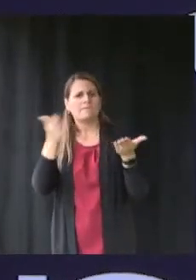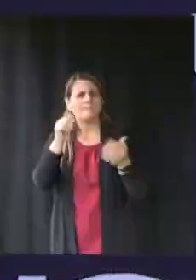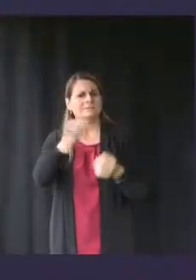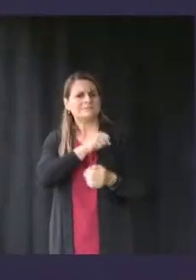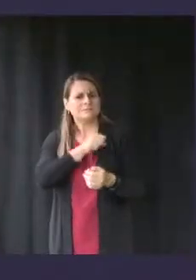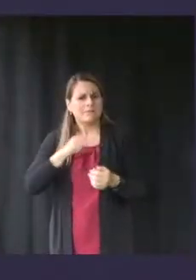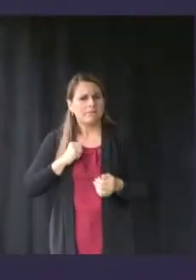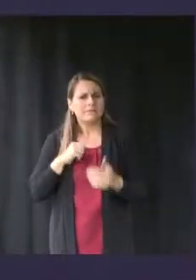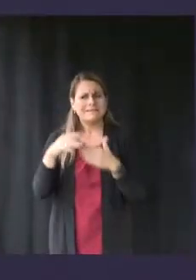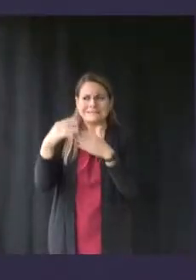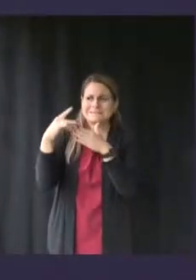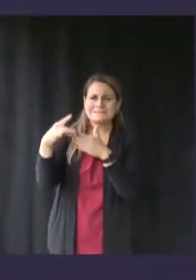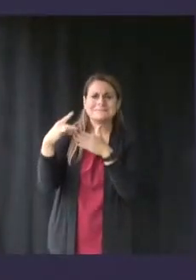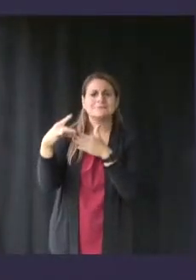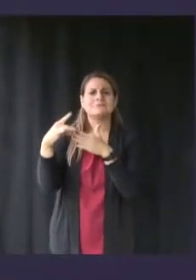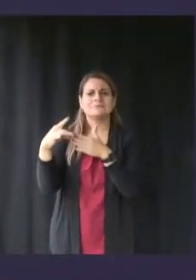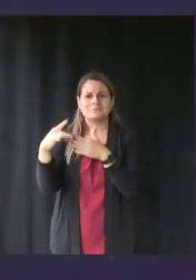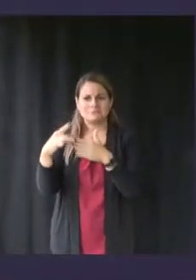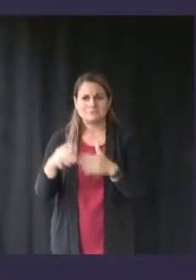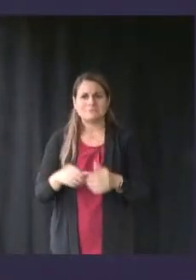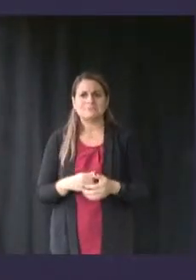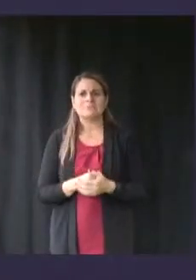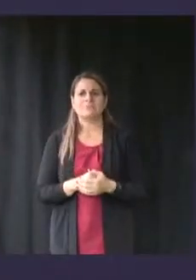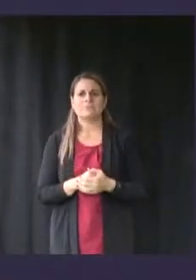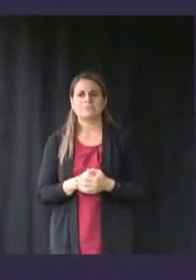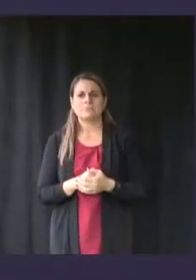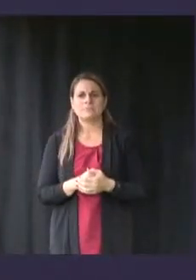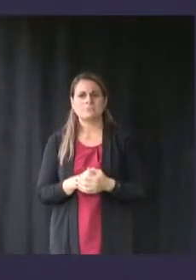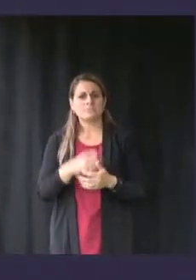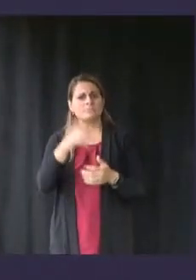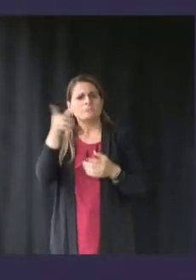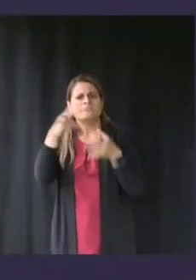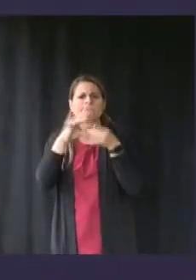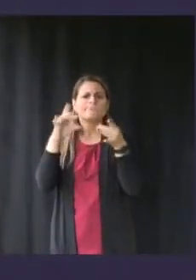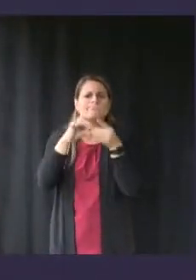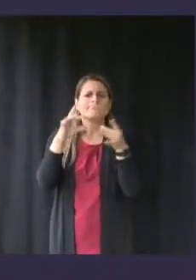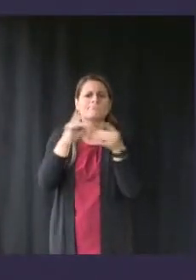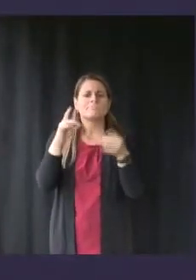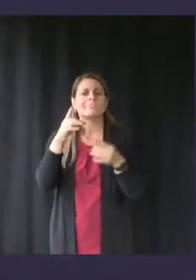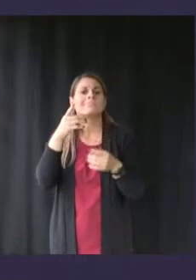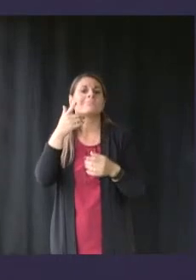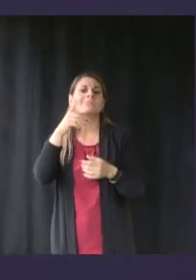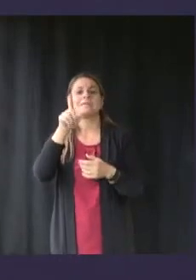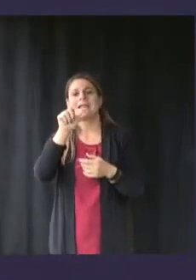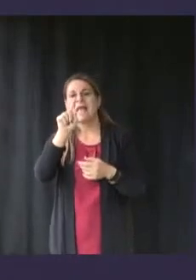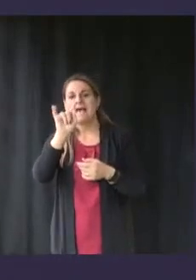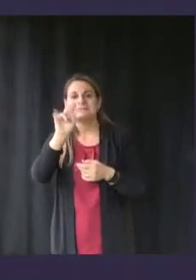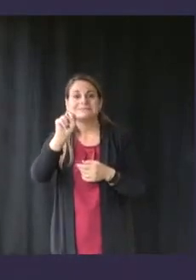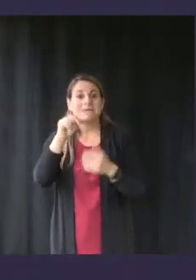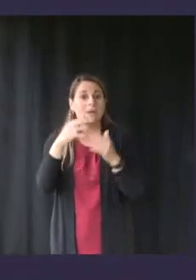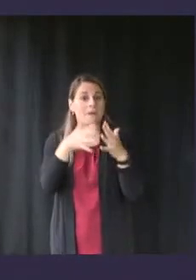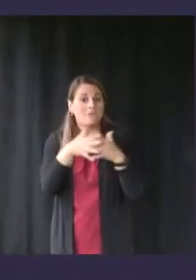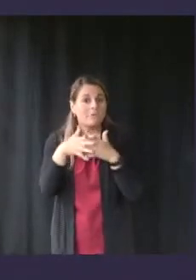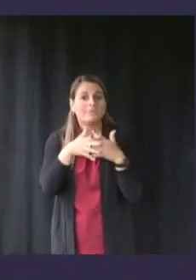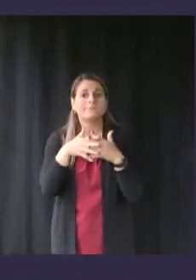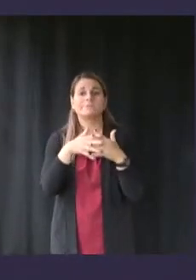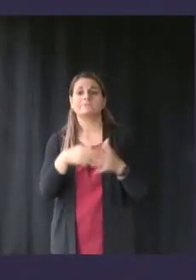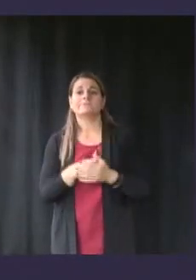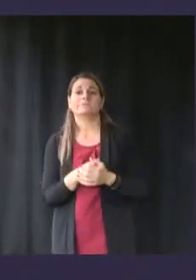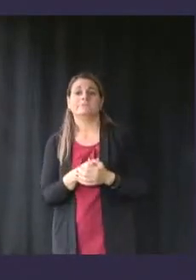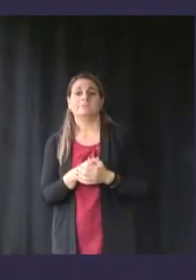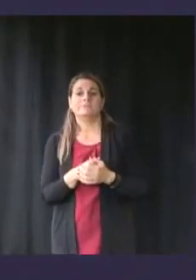leading voice on engagement with Latin America and the Caribbean. And your brother, the ambassador, did a pretty damn good job as